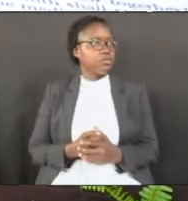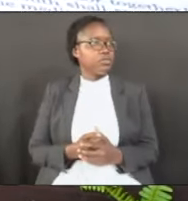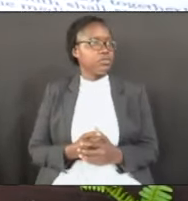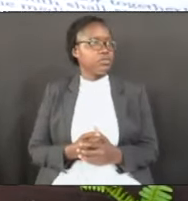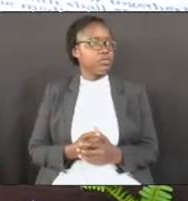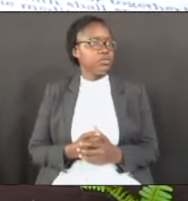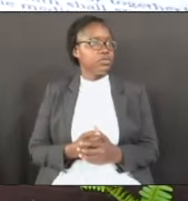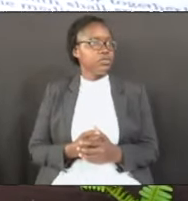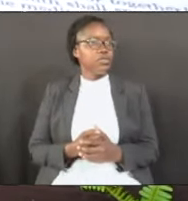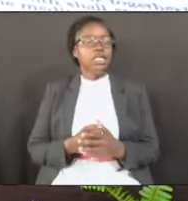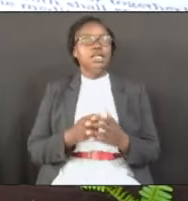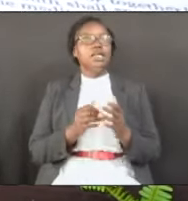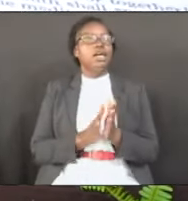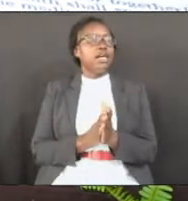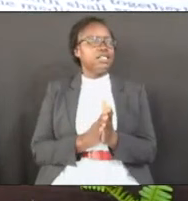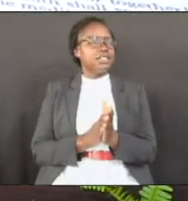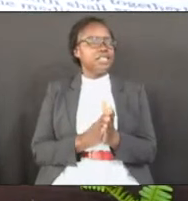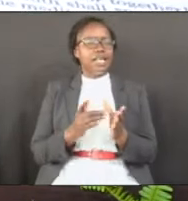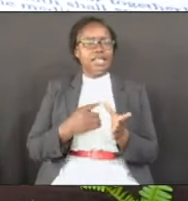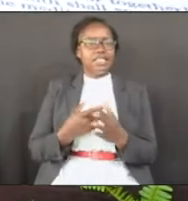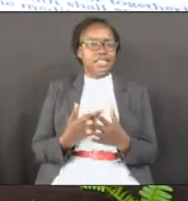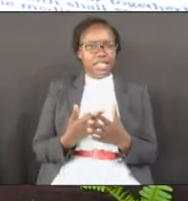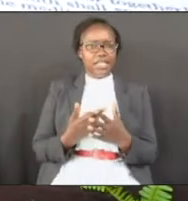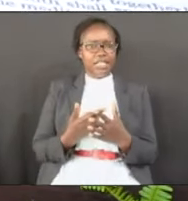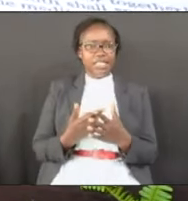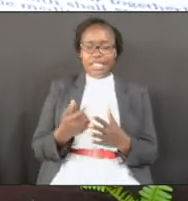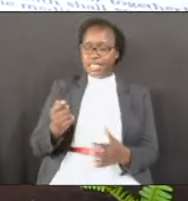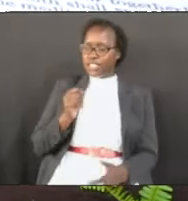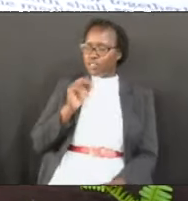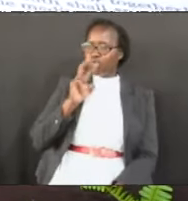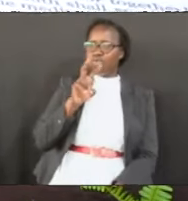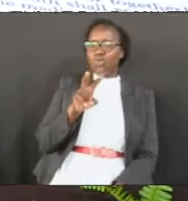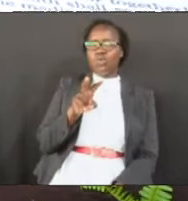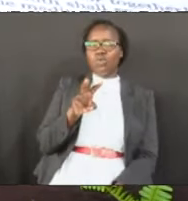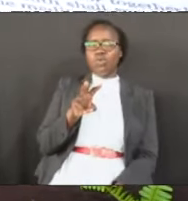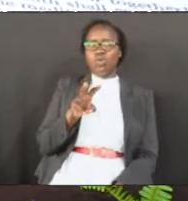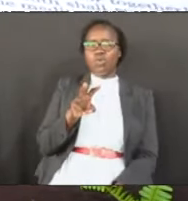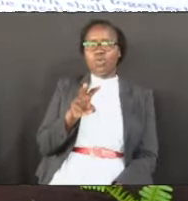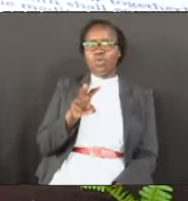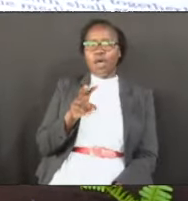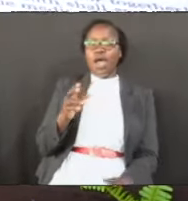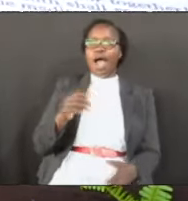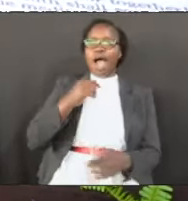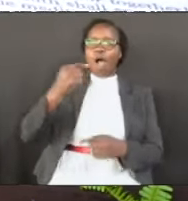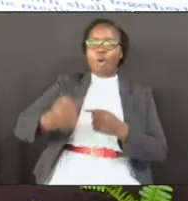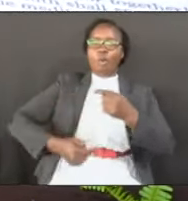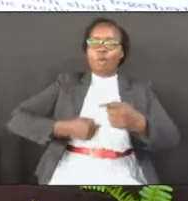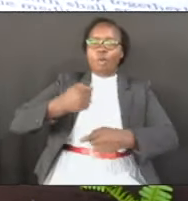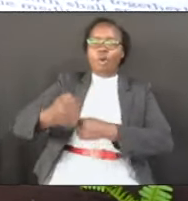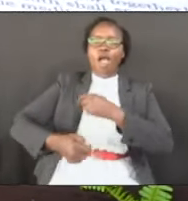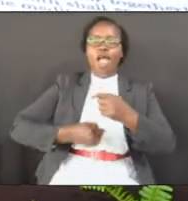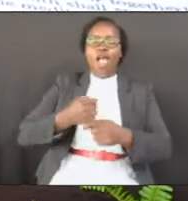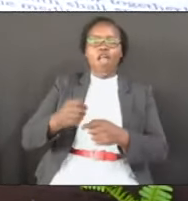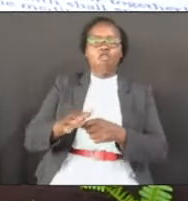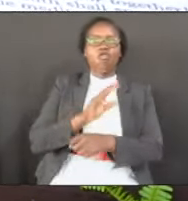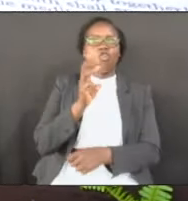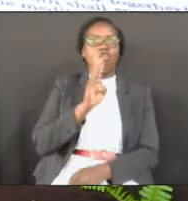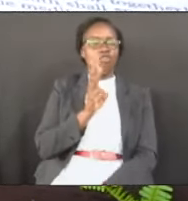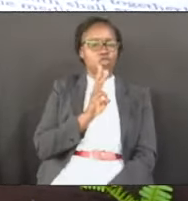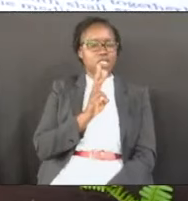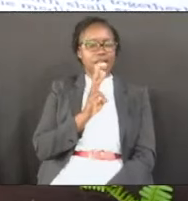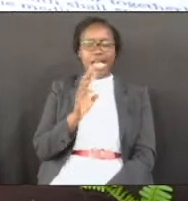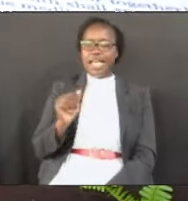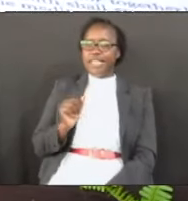Then God opened her eyes and she saw a well of water. And